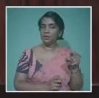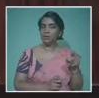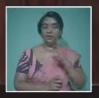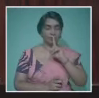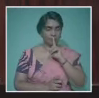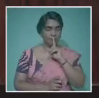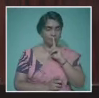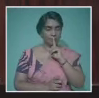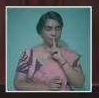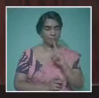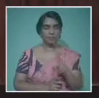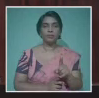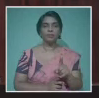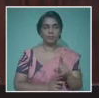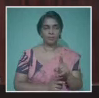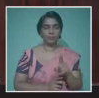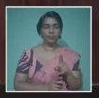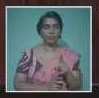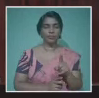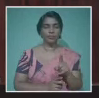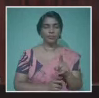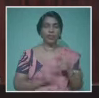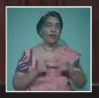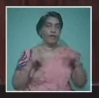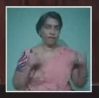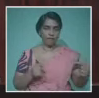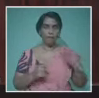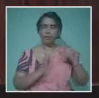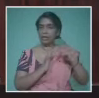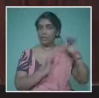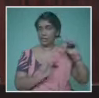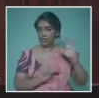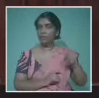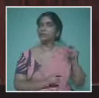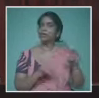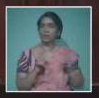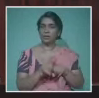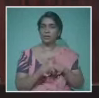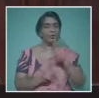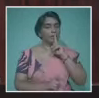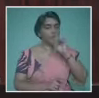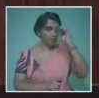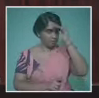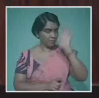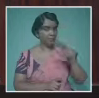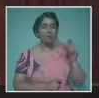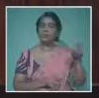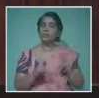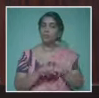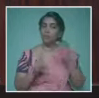opposition also will be invited. And even the speaker will be invited, and any other interested parties also can